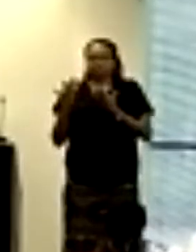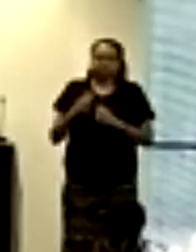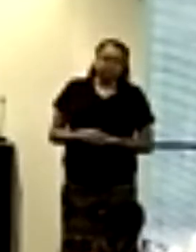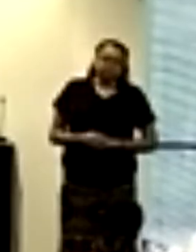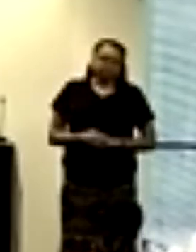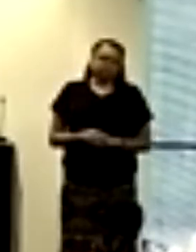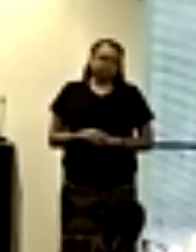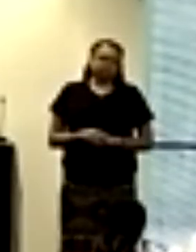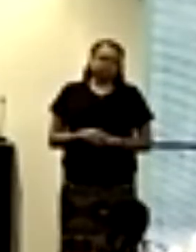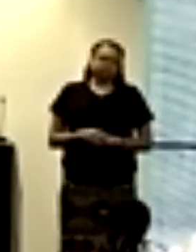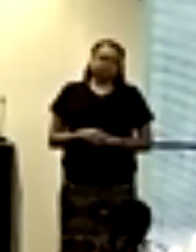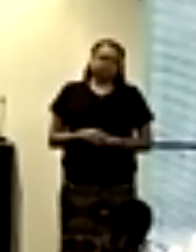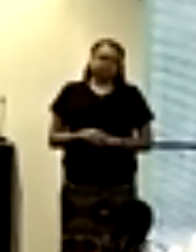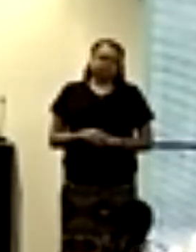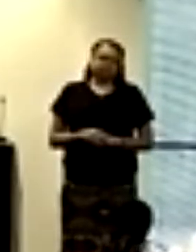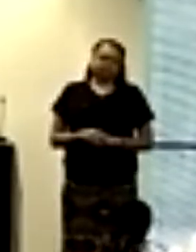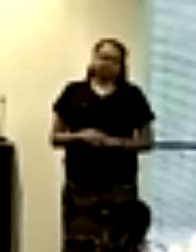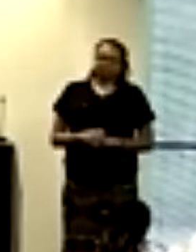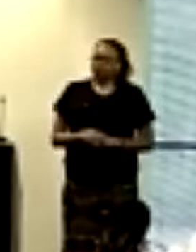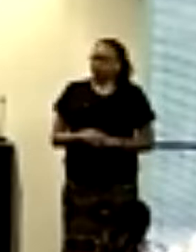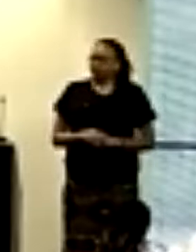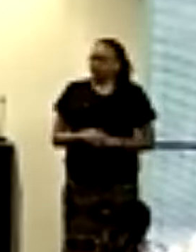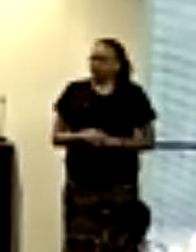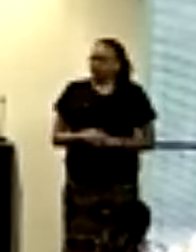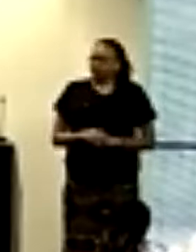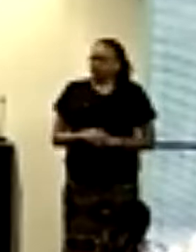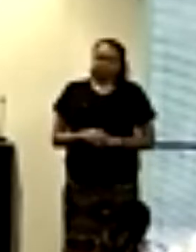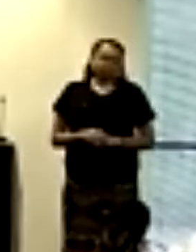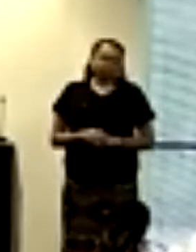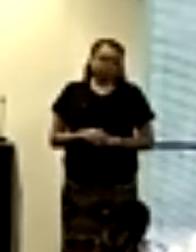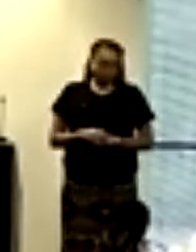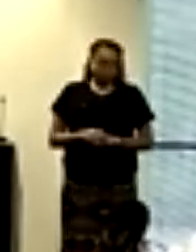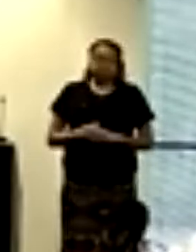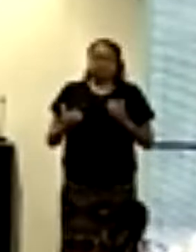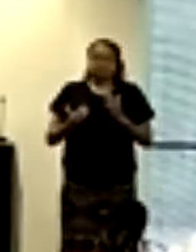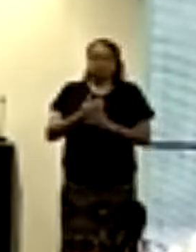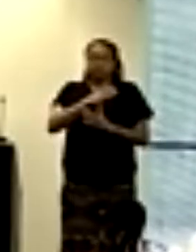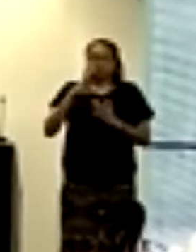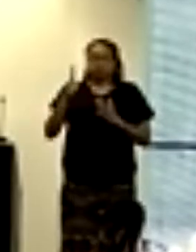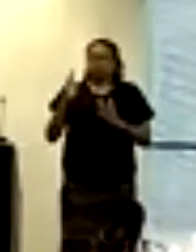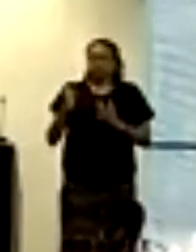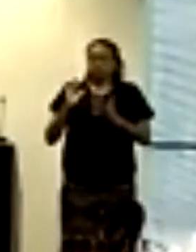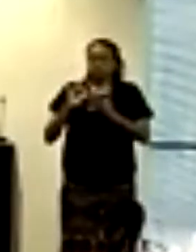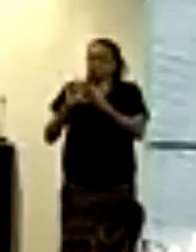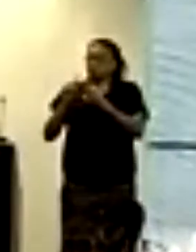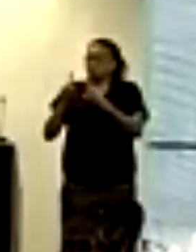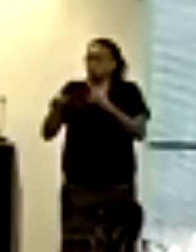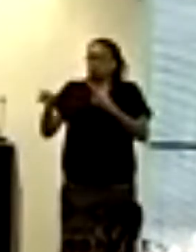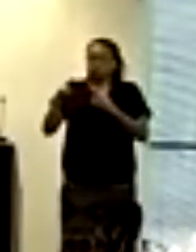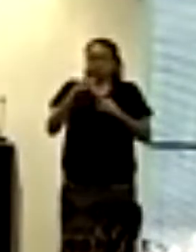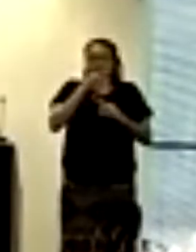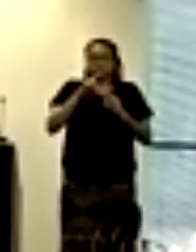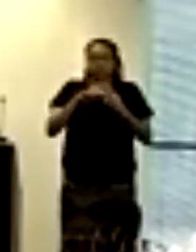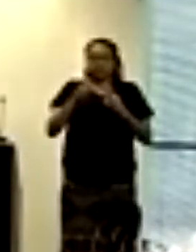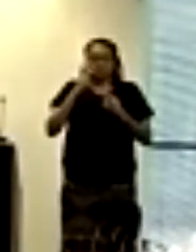commitment on that committee. New commissioners will be reaching out to you as well to see where you might